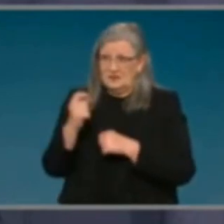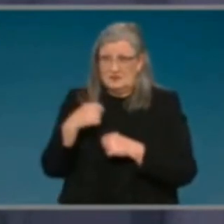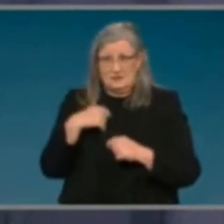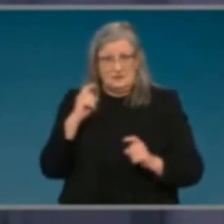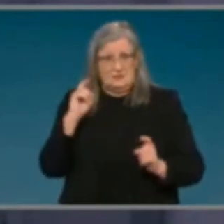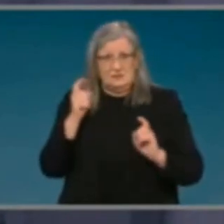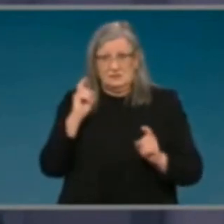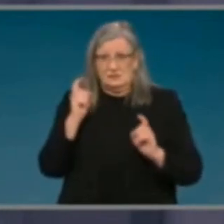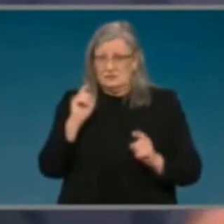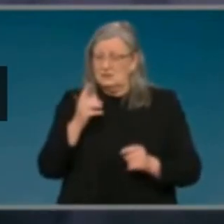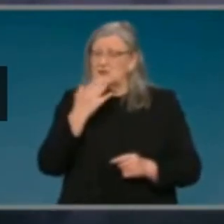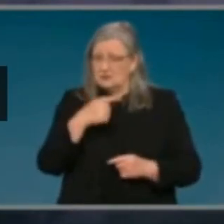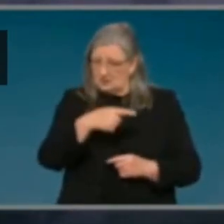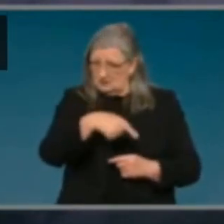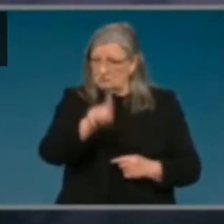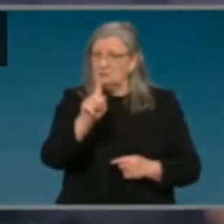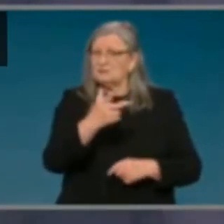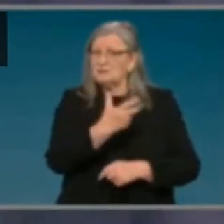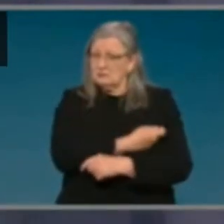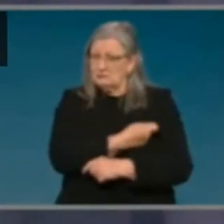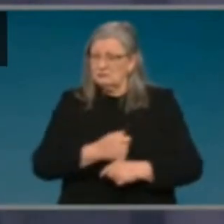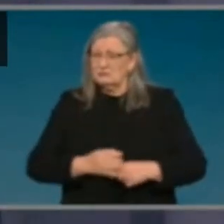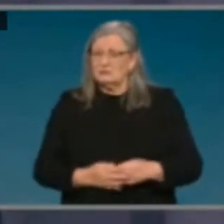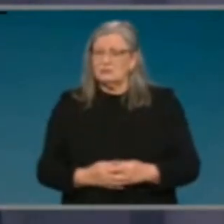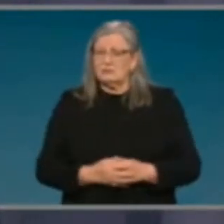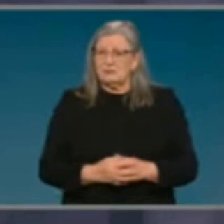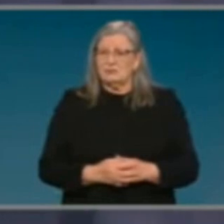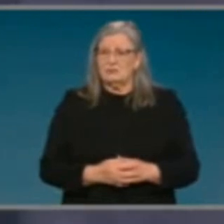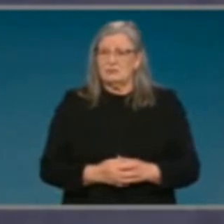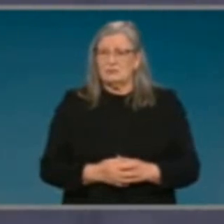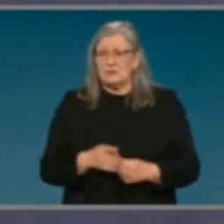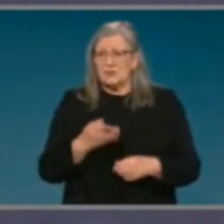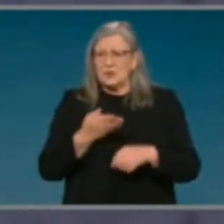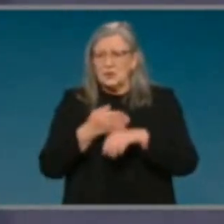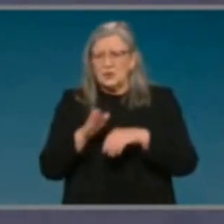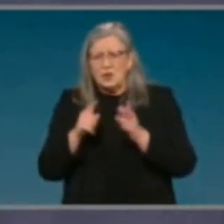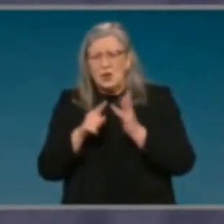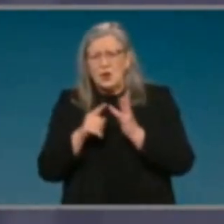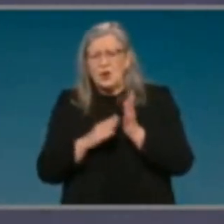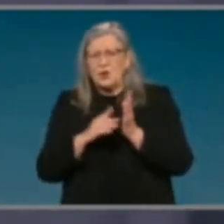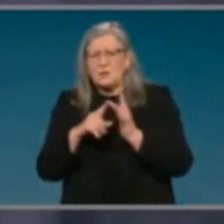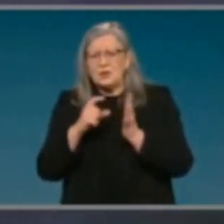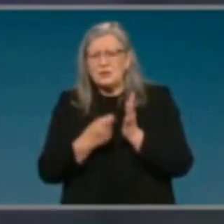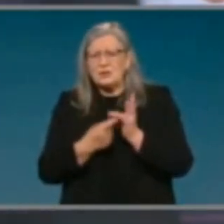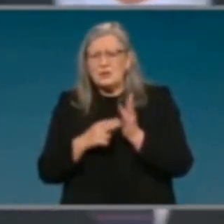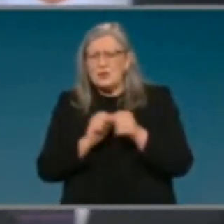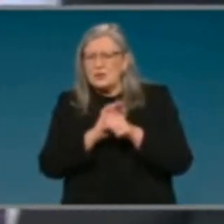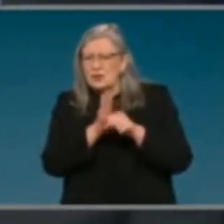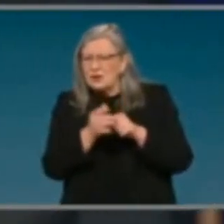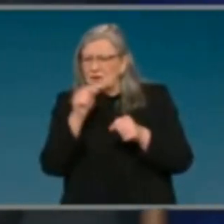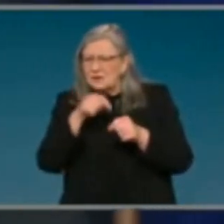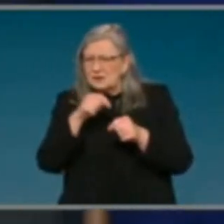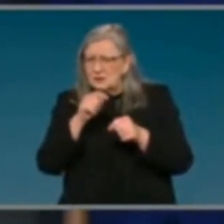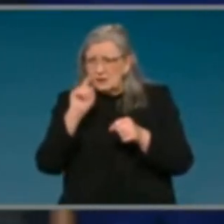how do you test with the current strain? What happens with the current strain to work out how effective our current vaccines are against it? Do we do